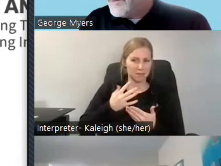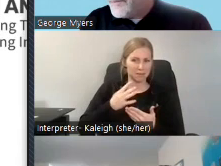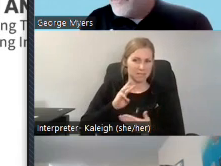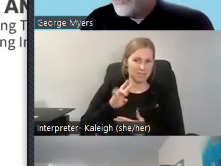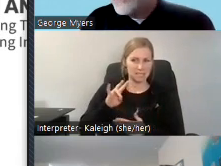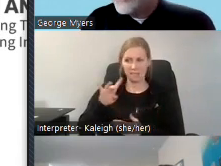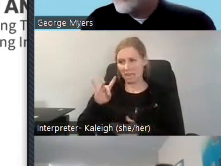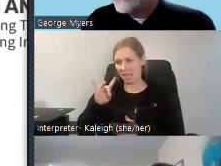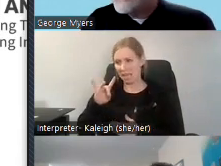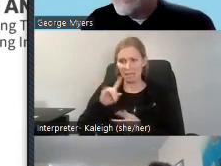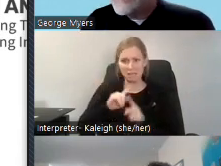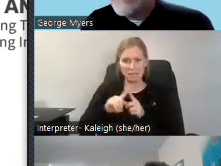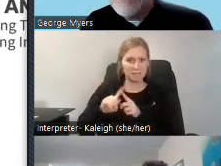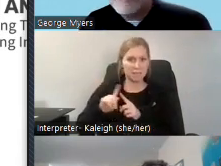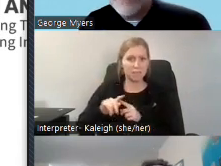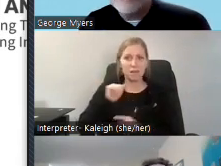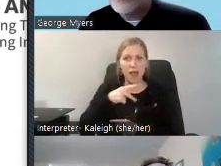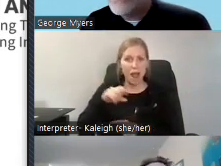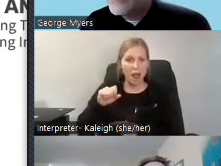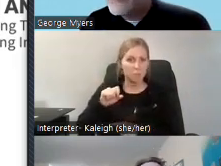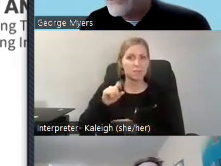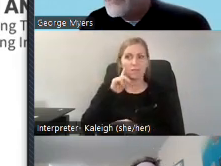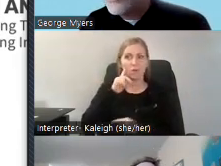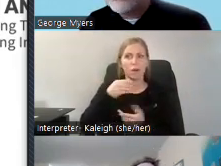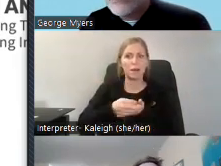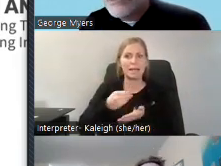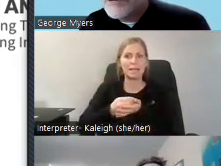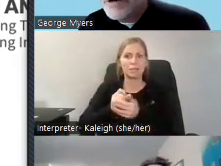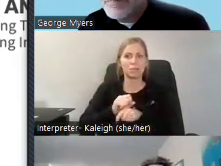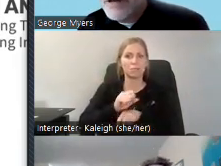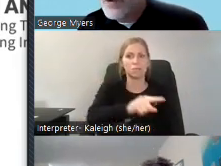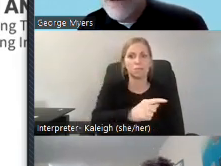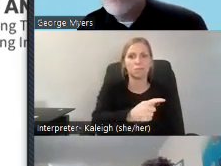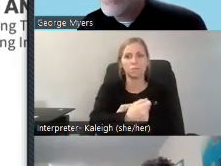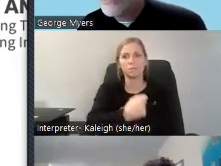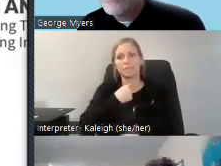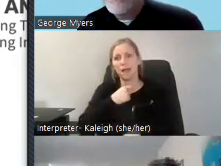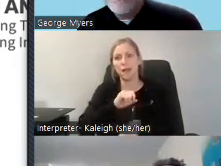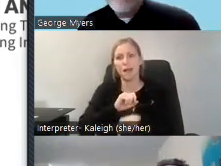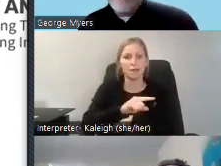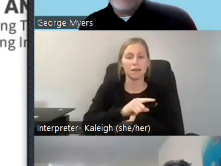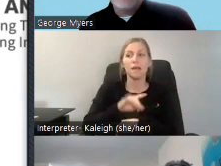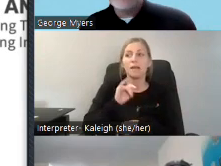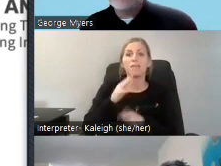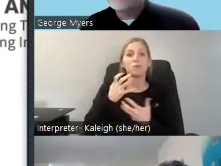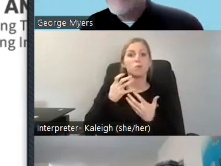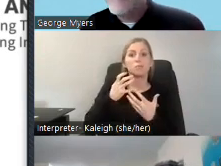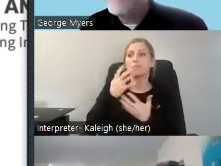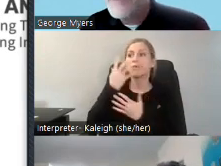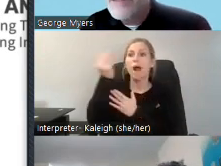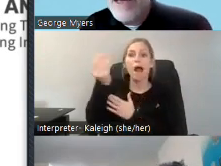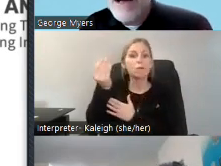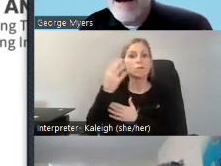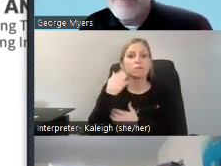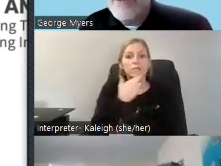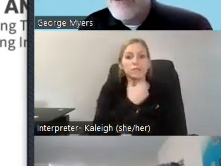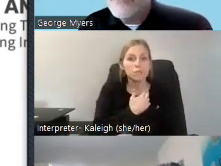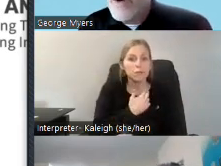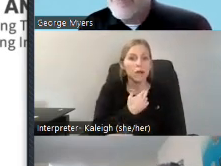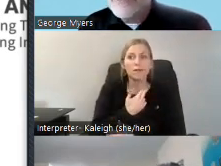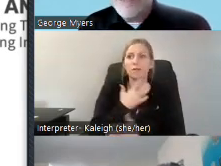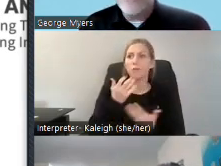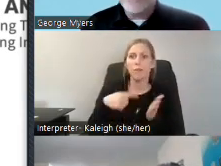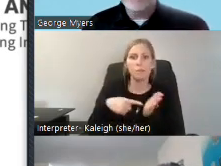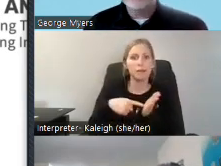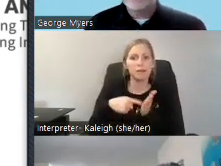apps that folks can use these days to send money to one another. You know, you're just going to split a bill in a restaurant or however you're going to do that.